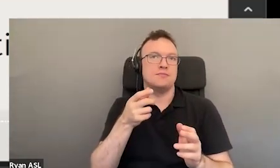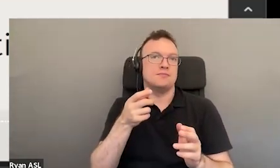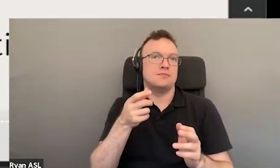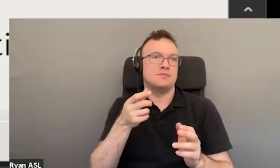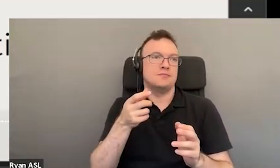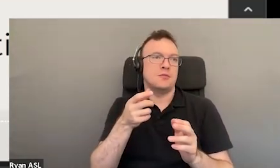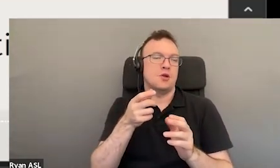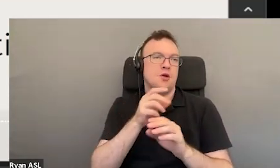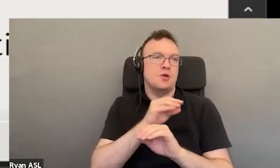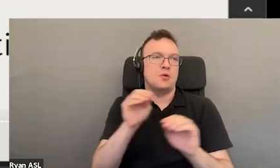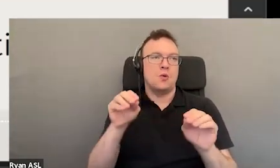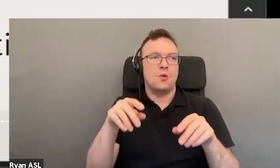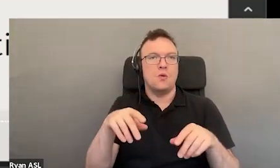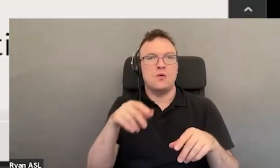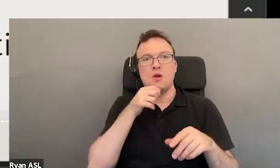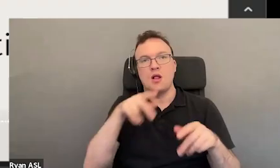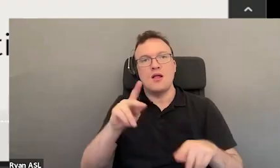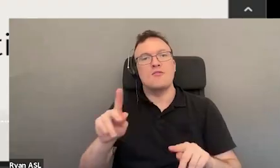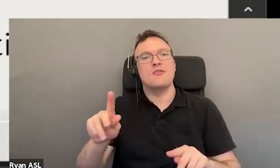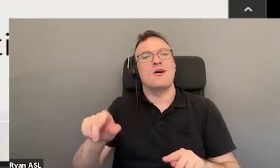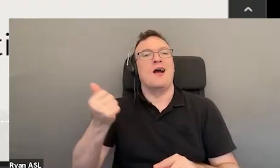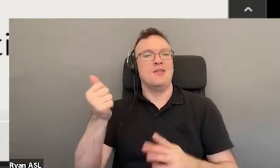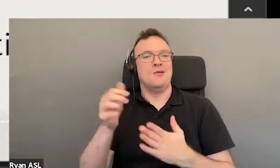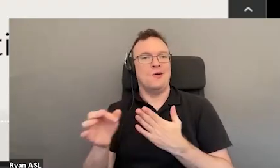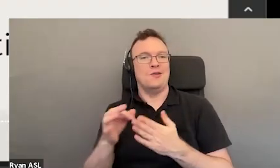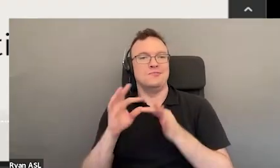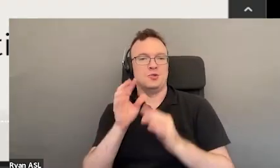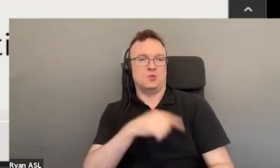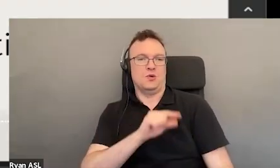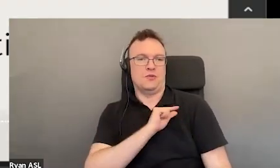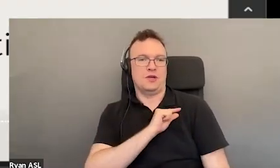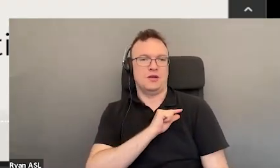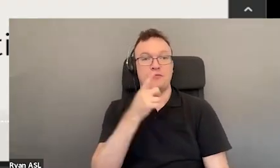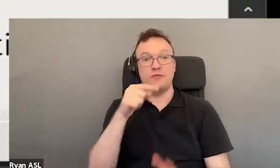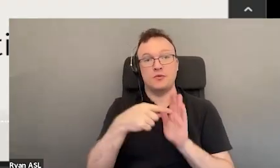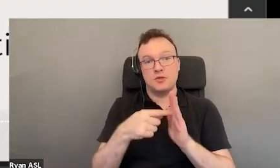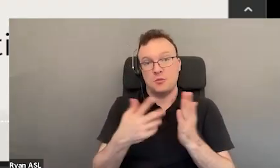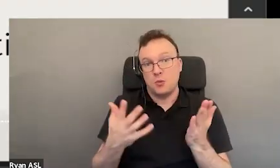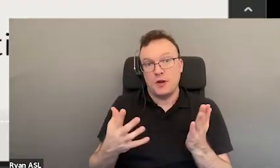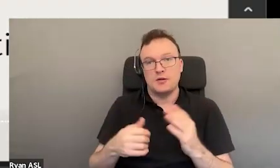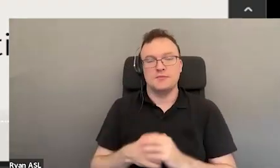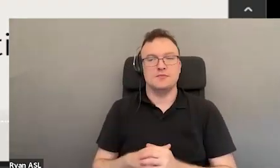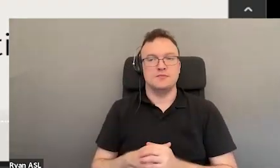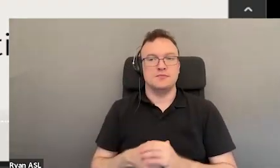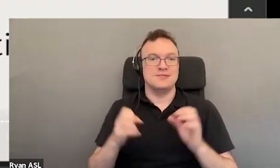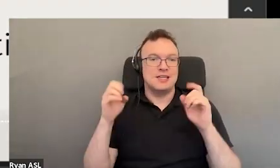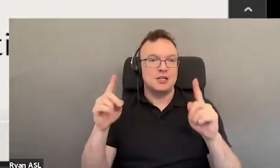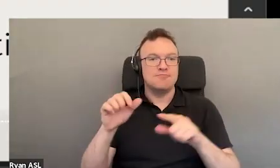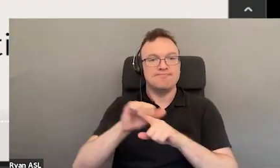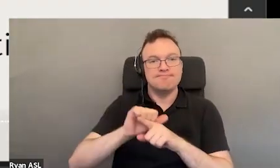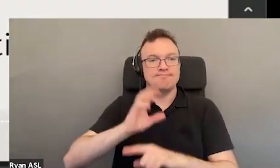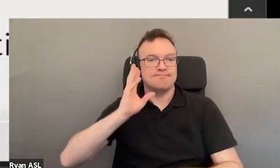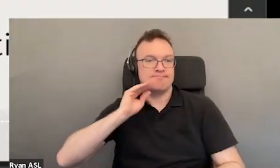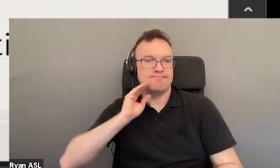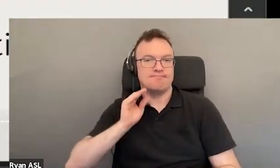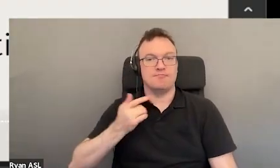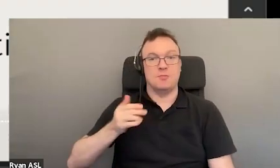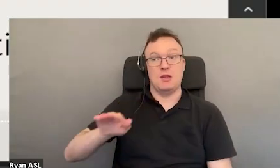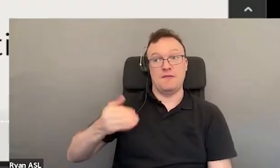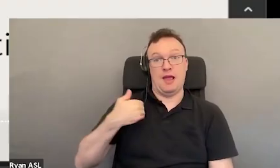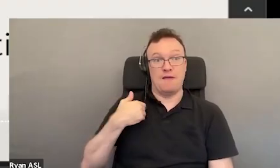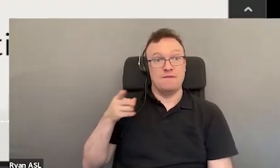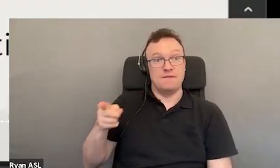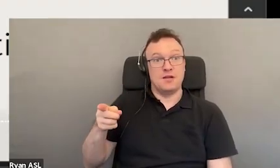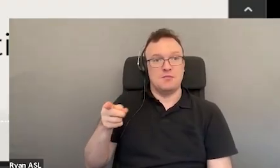alternative qualifications as well. We could take that to include things like education and training and experience.